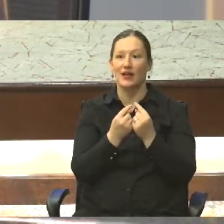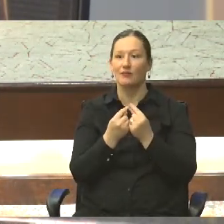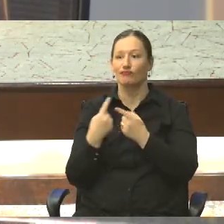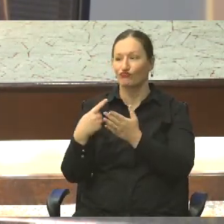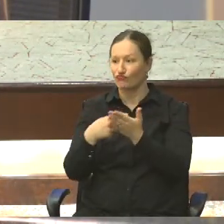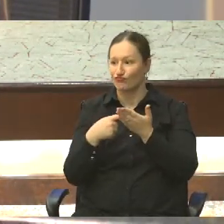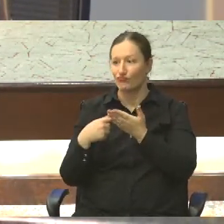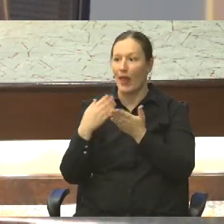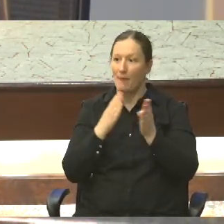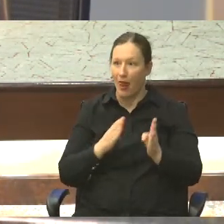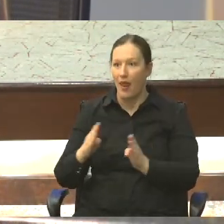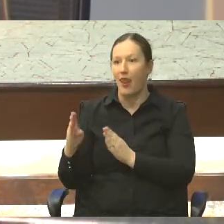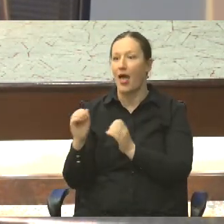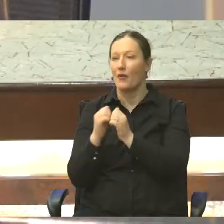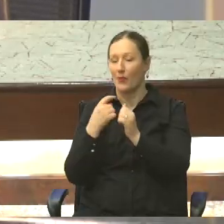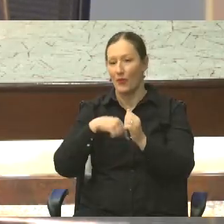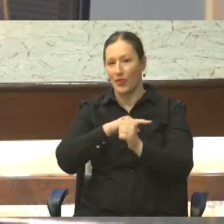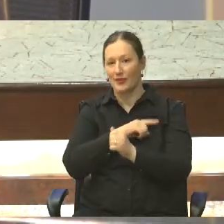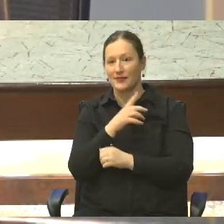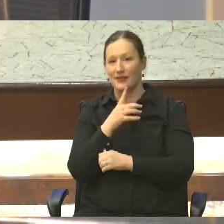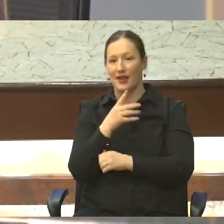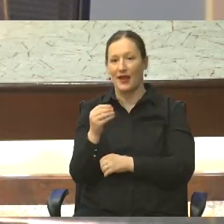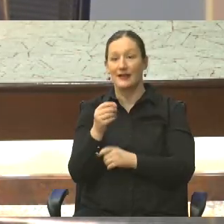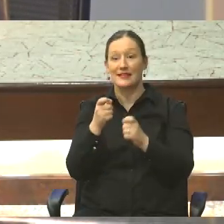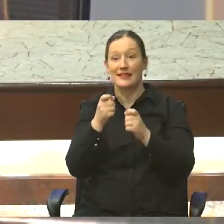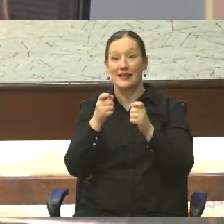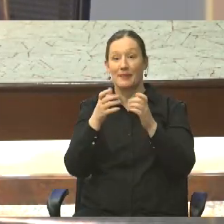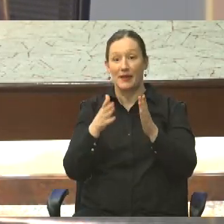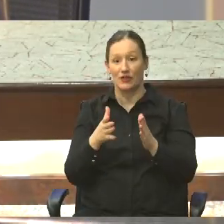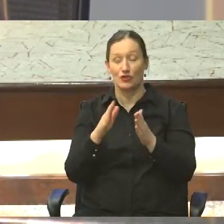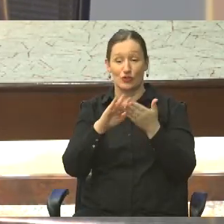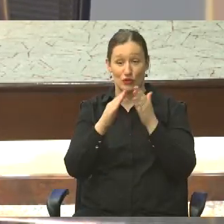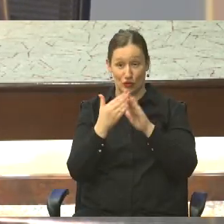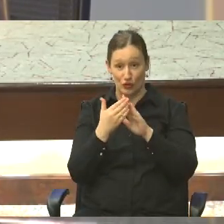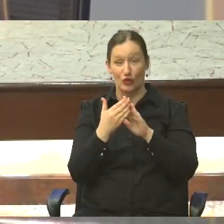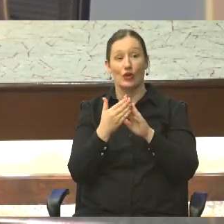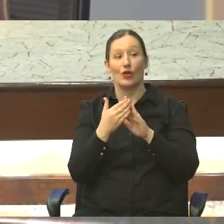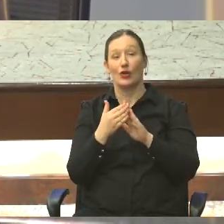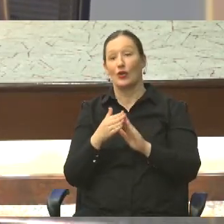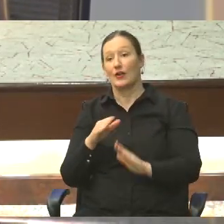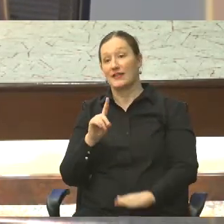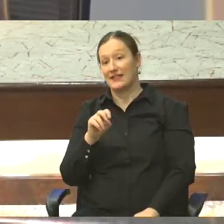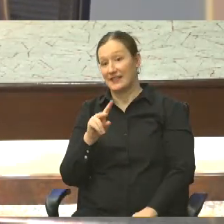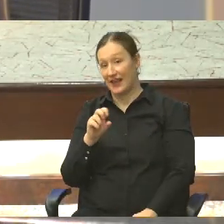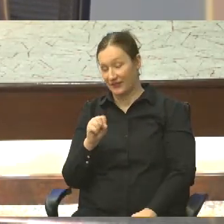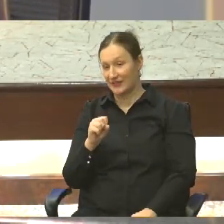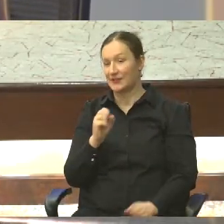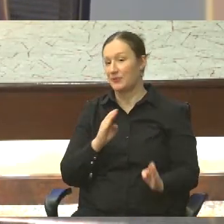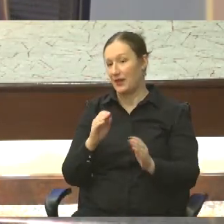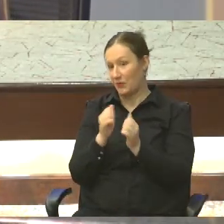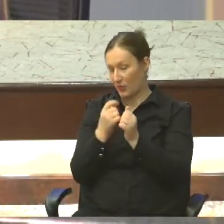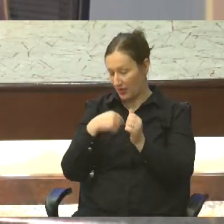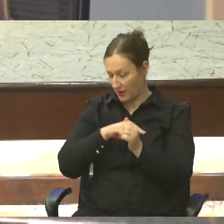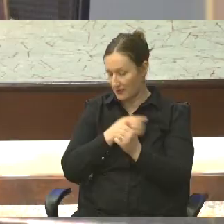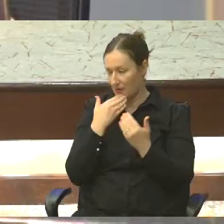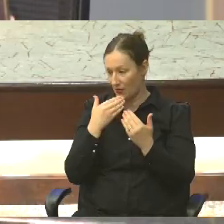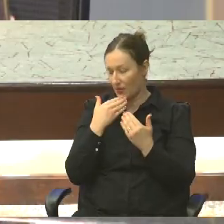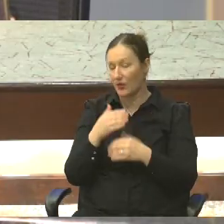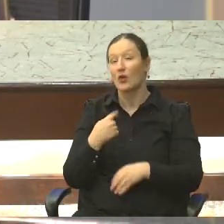and Deputy City Manager Emerson for her guidance and leadership in this work. We intended